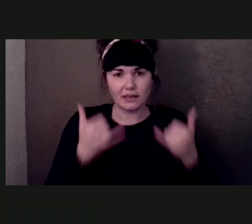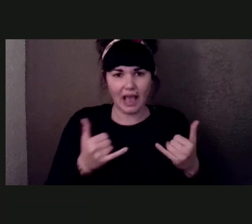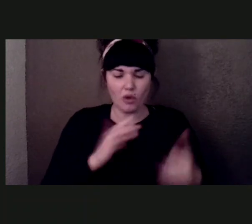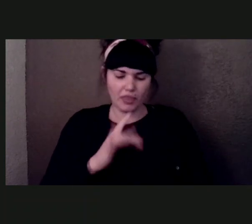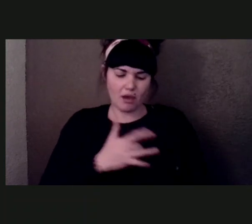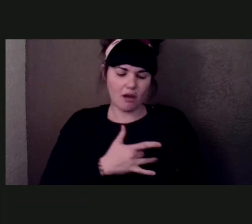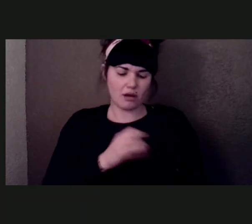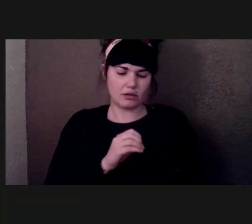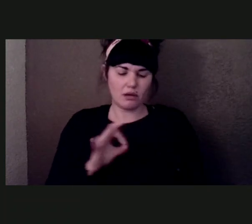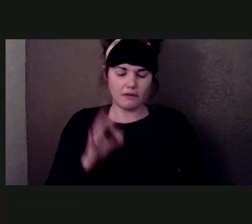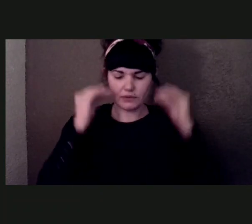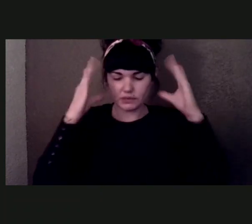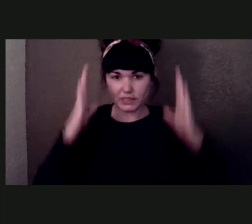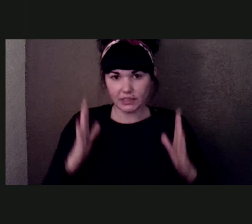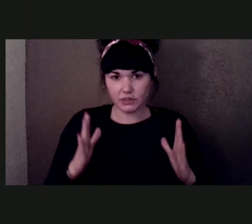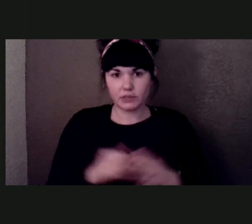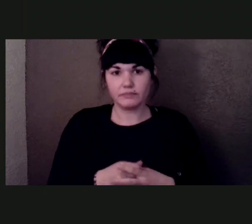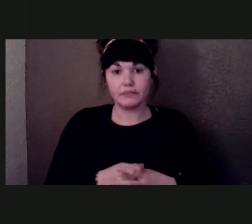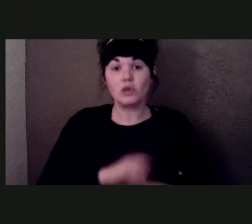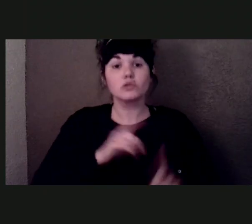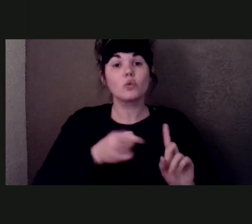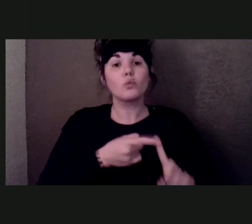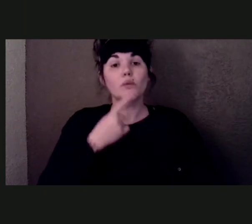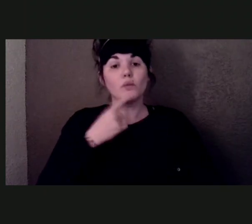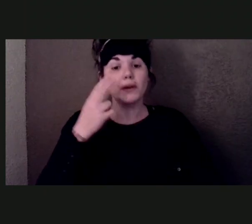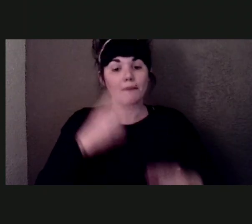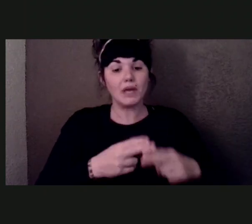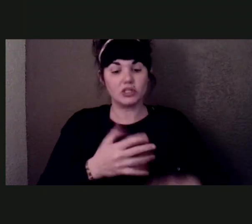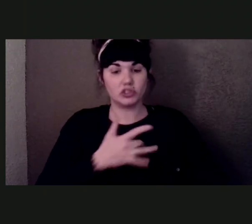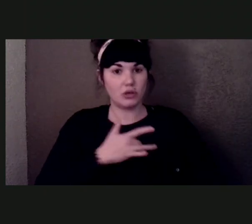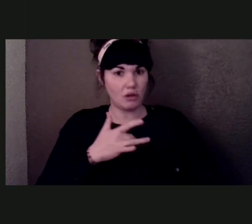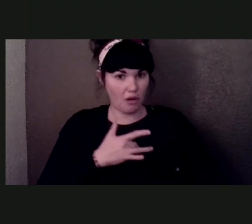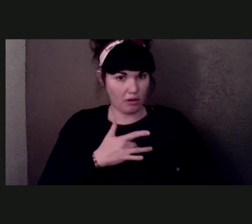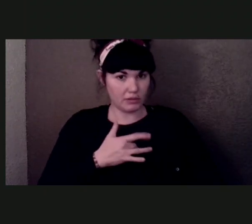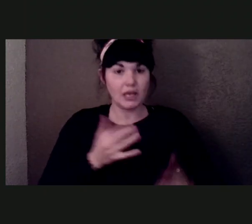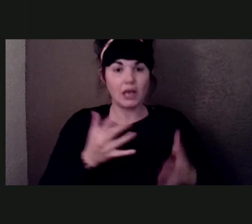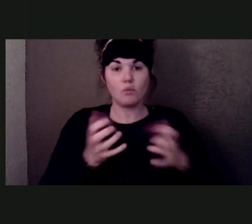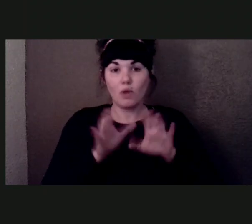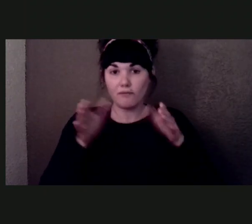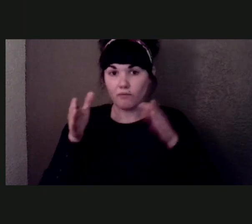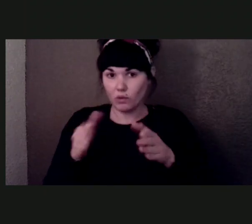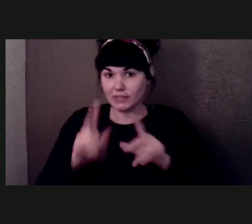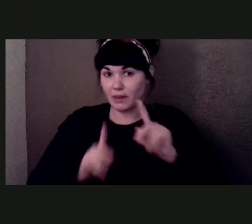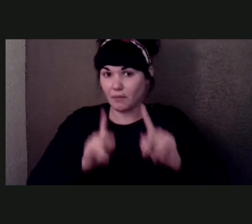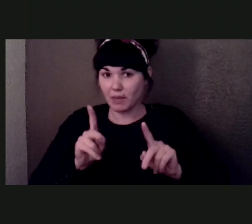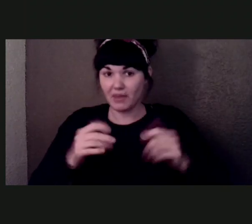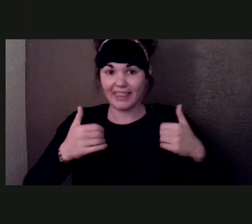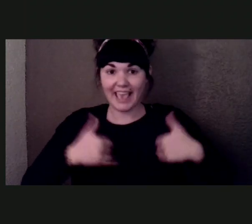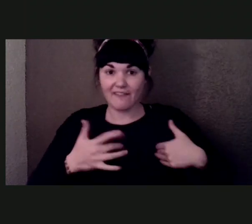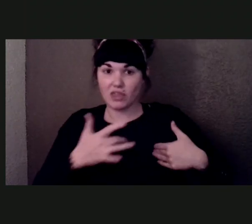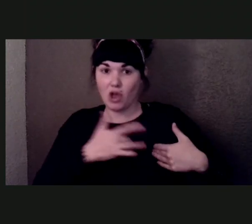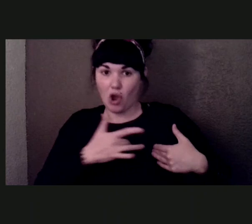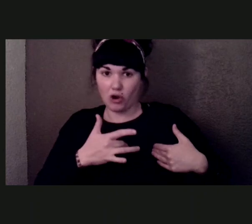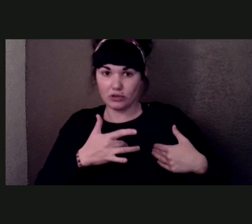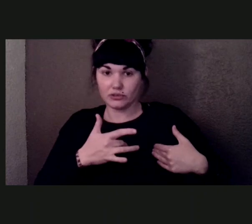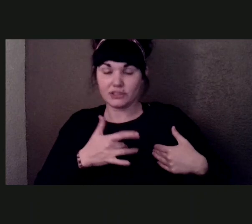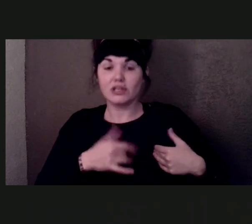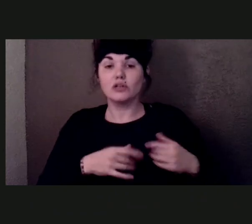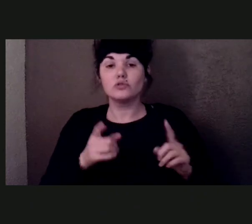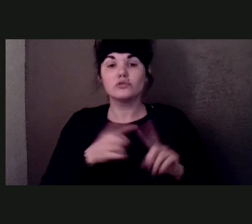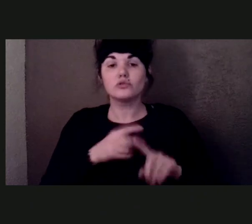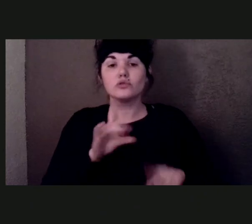think about heart, and that's the people who have the heart to do community organizing. And so I'm really pleased that on the program,